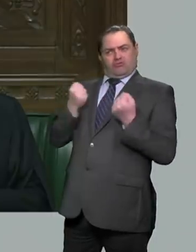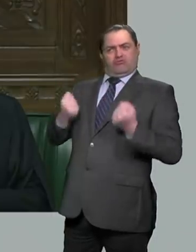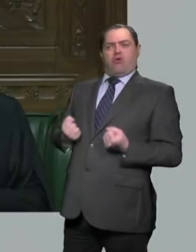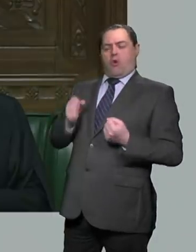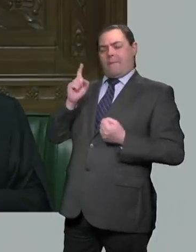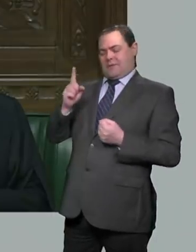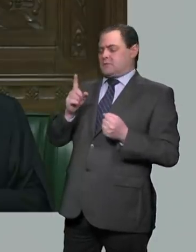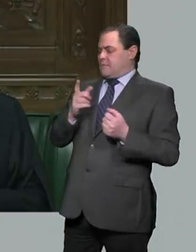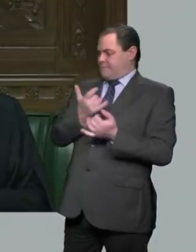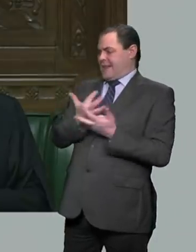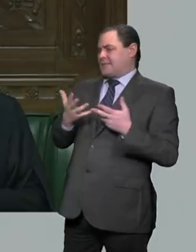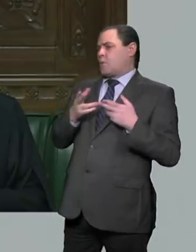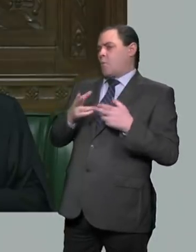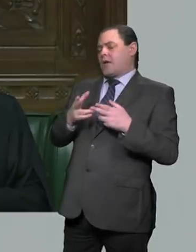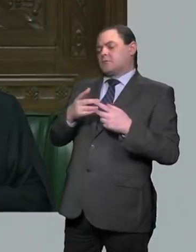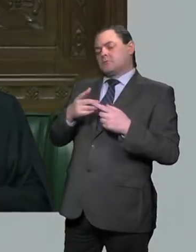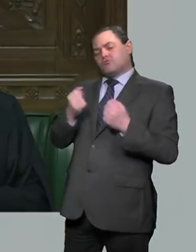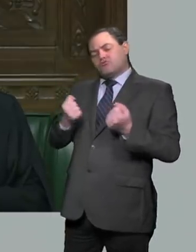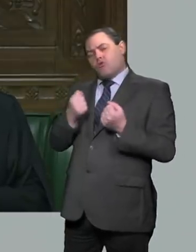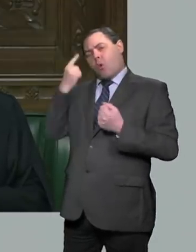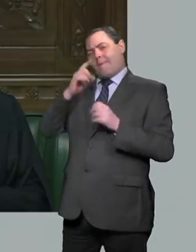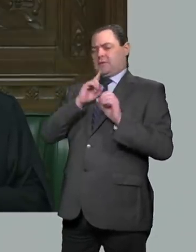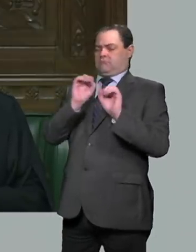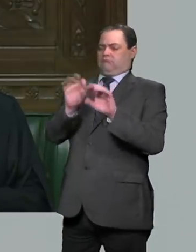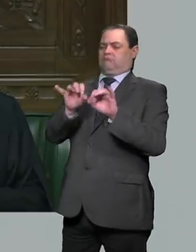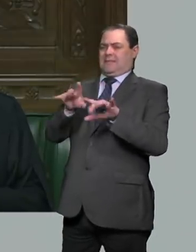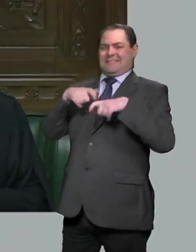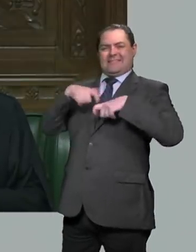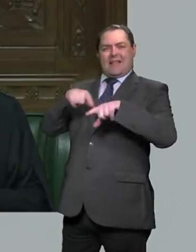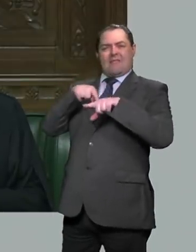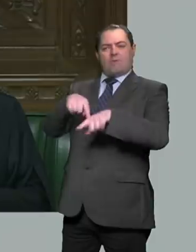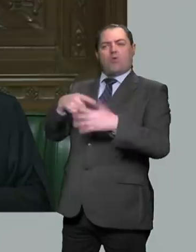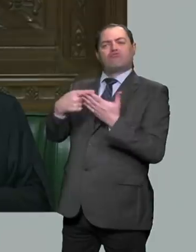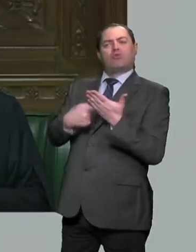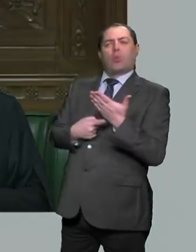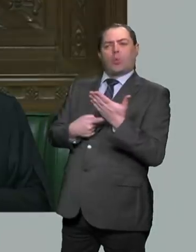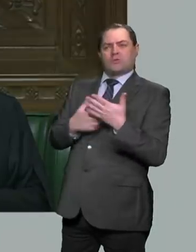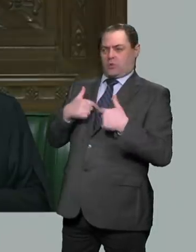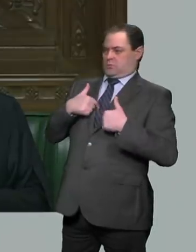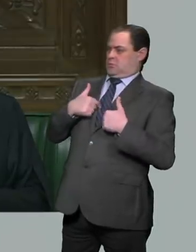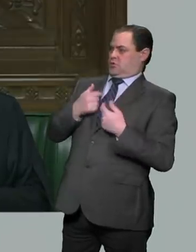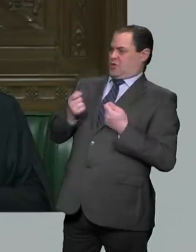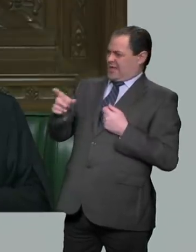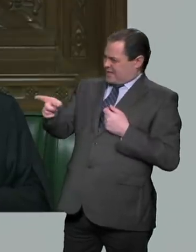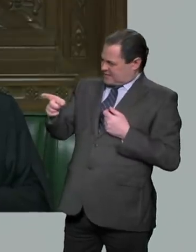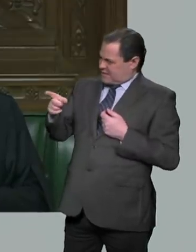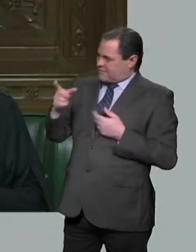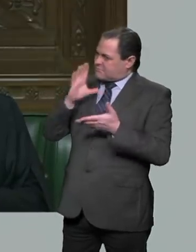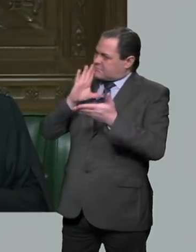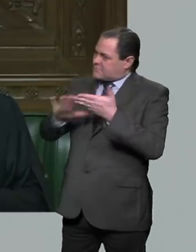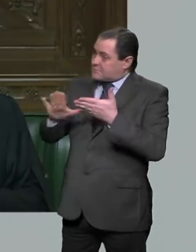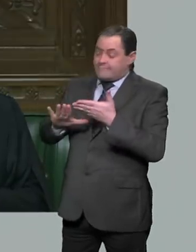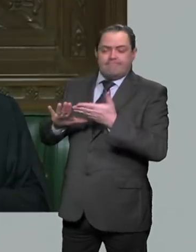of ways of making strong feelings felt within the rules and without placing the Chair in the invidious position of having to